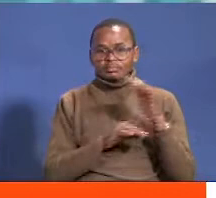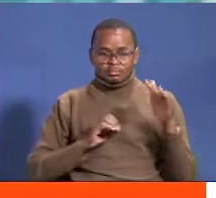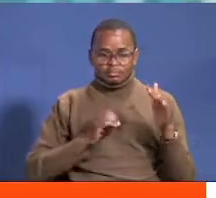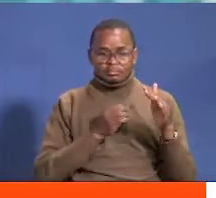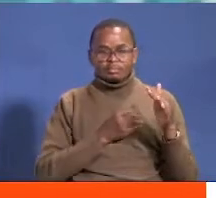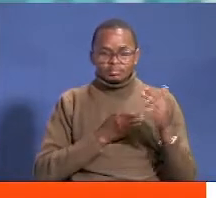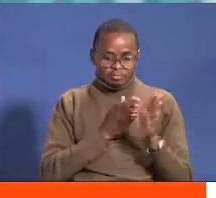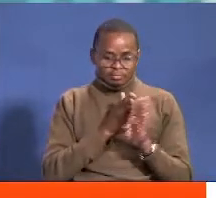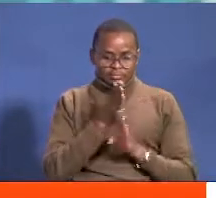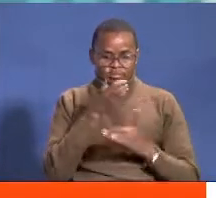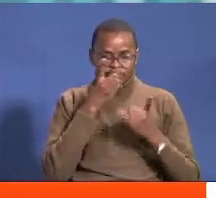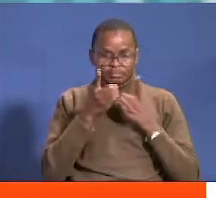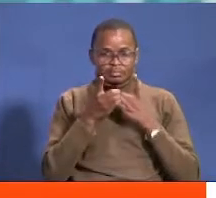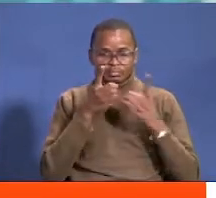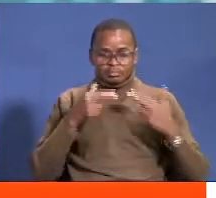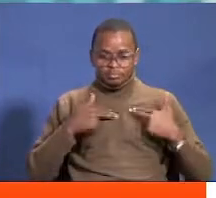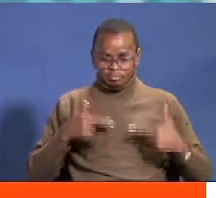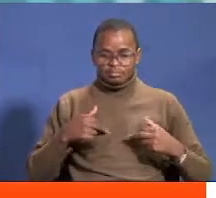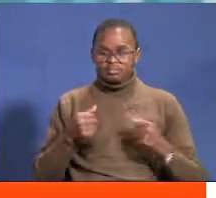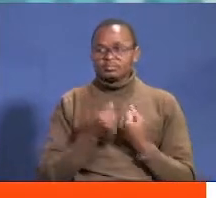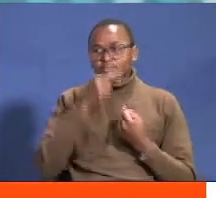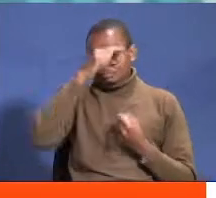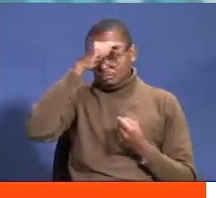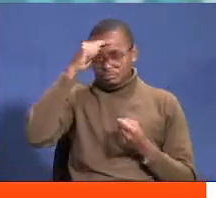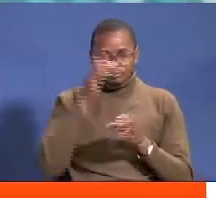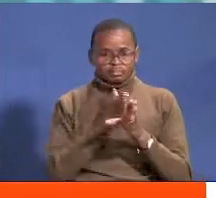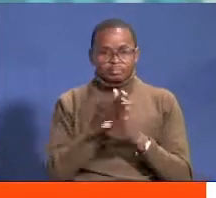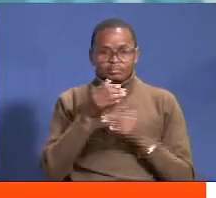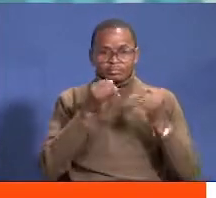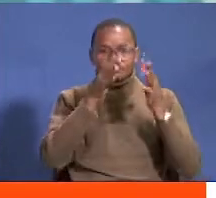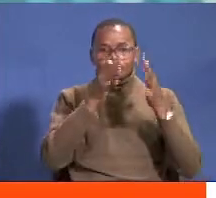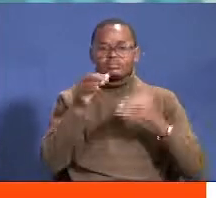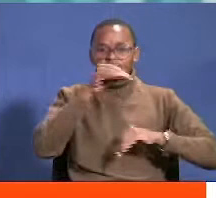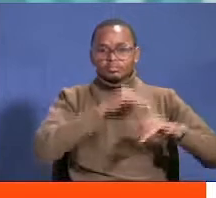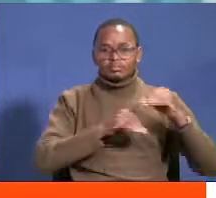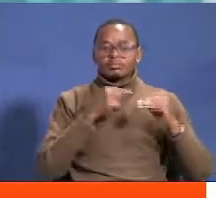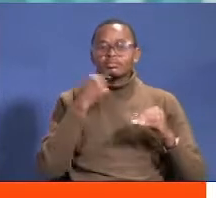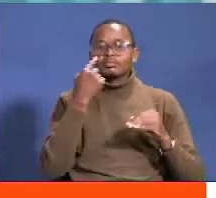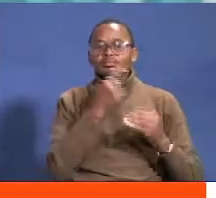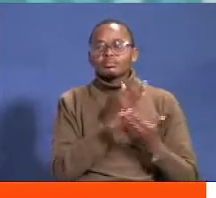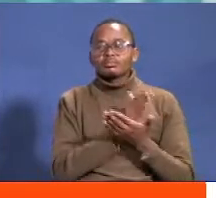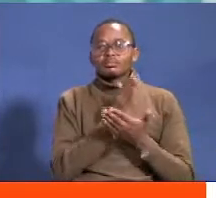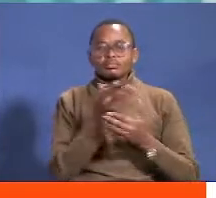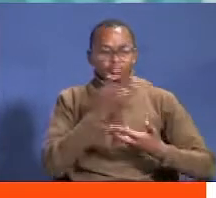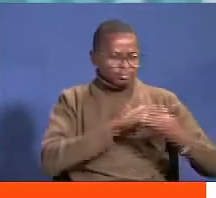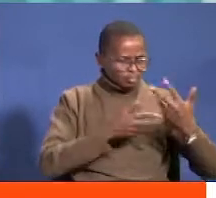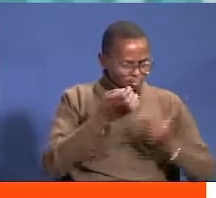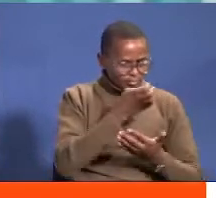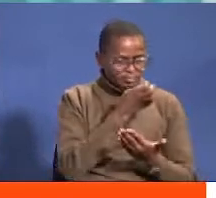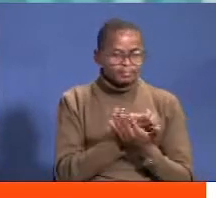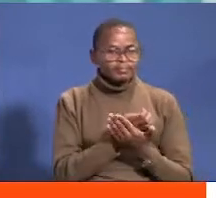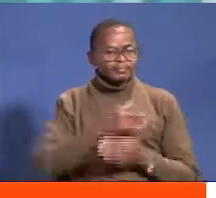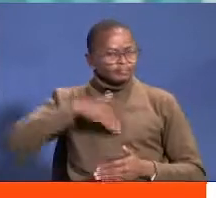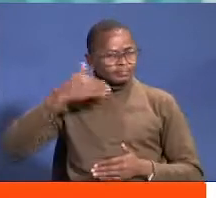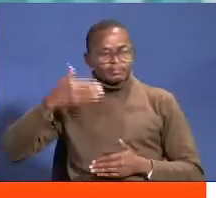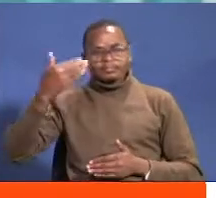main discussion will be about, the human causes, because these are the major players, that the contributor, that the people who really interact with the environment on a daily basis.